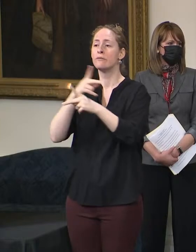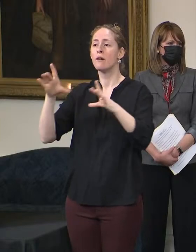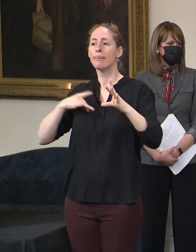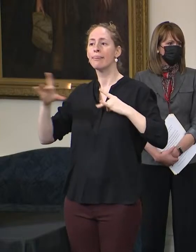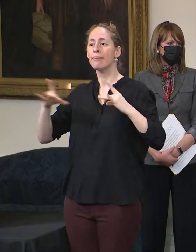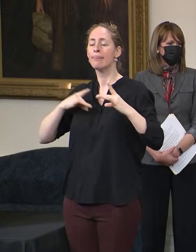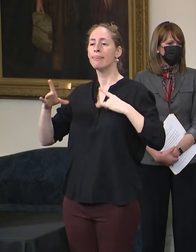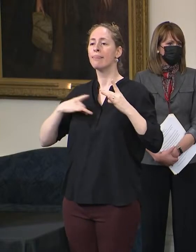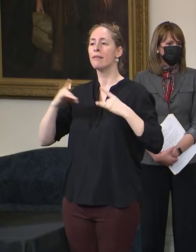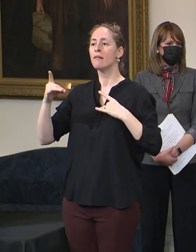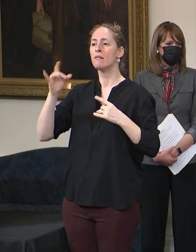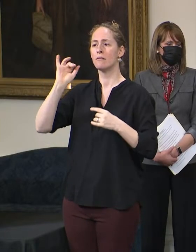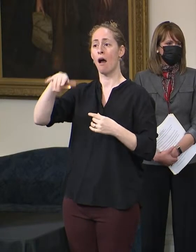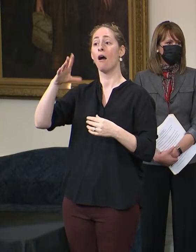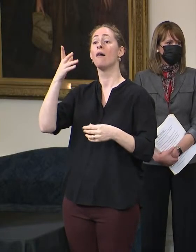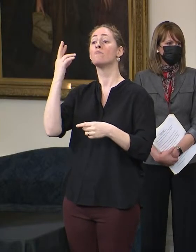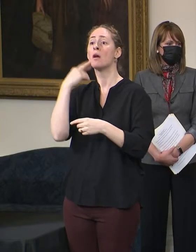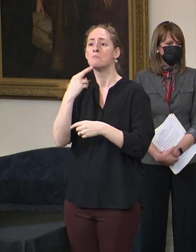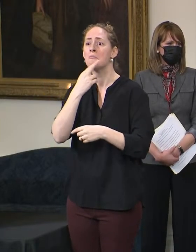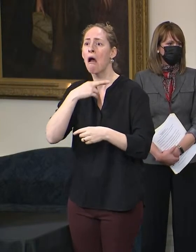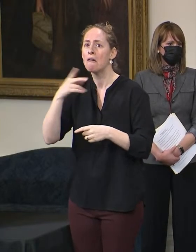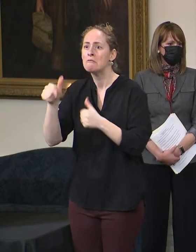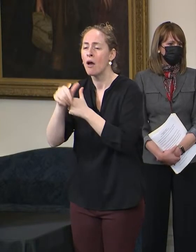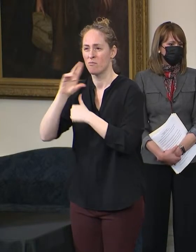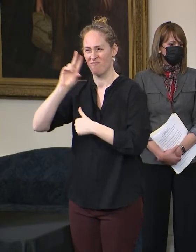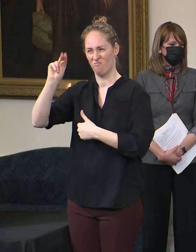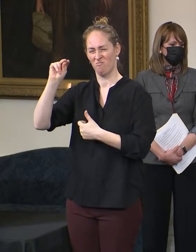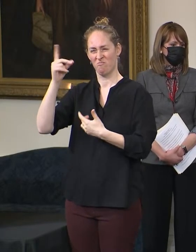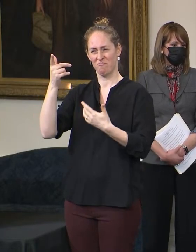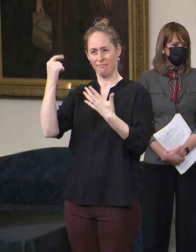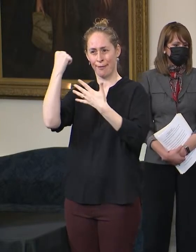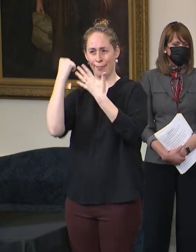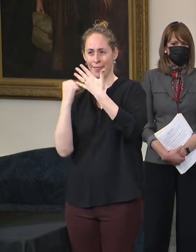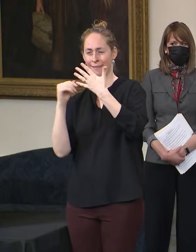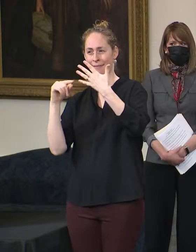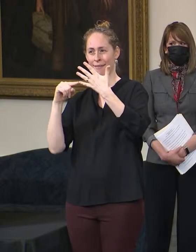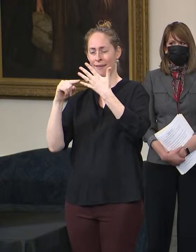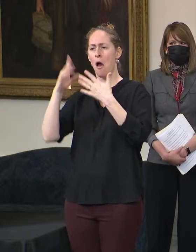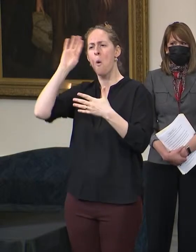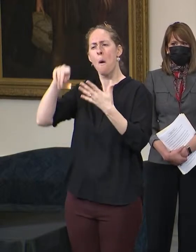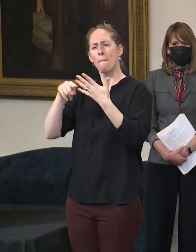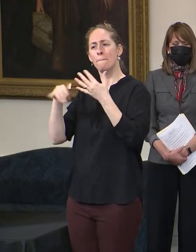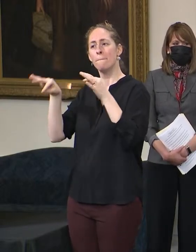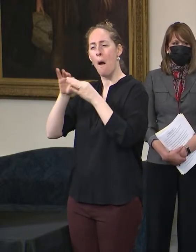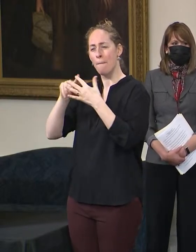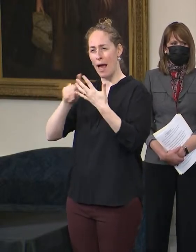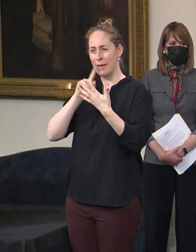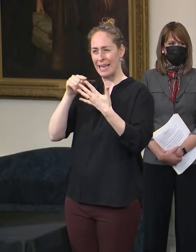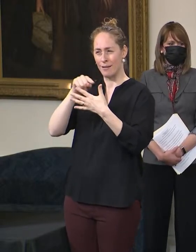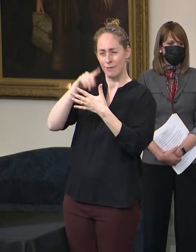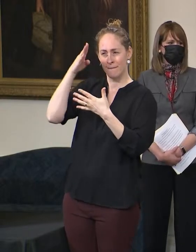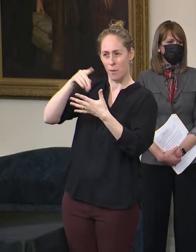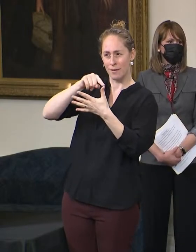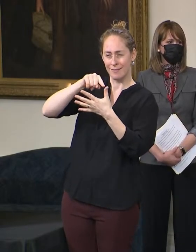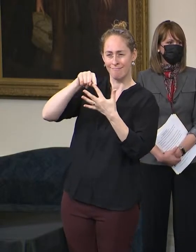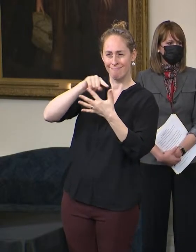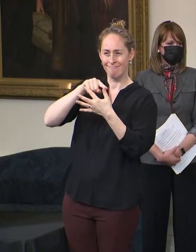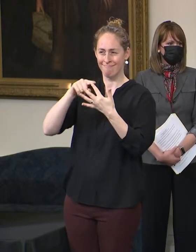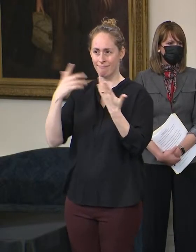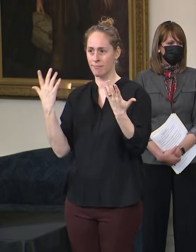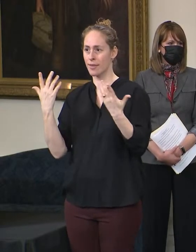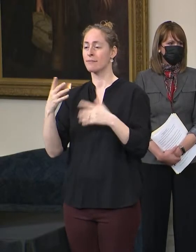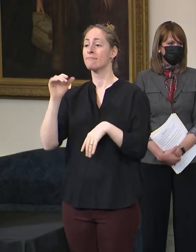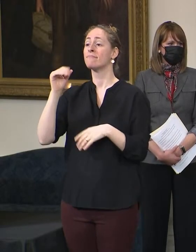dining. So while it's important, and if we have to take those kinds of actions, we will. But I don't think, right now, I